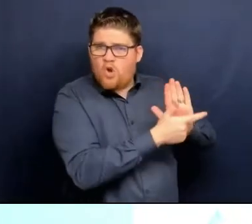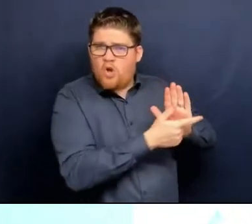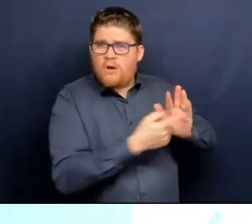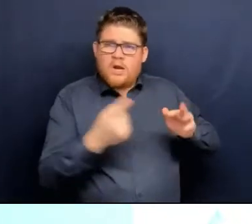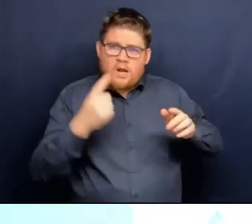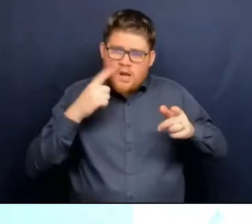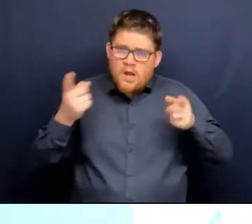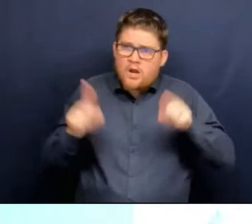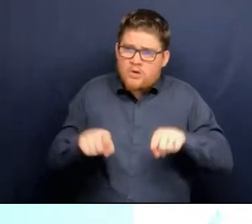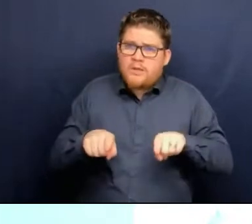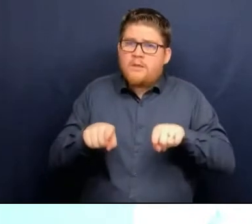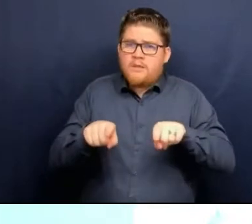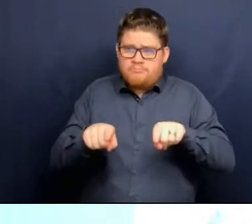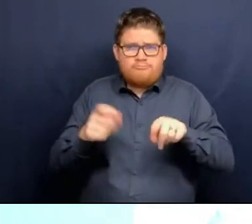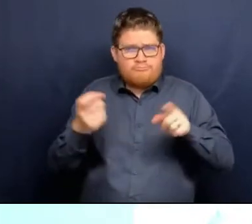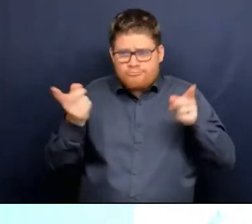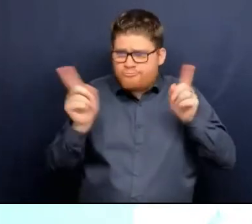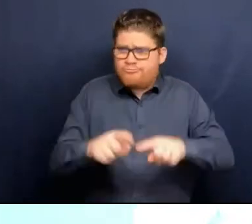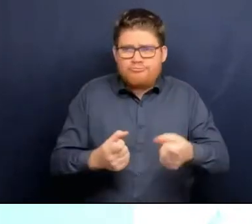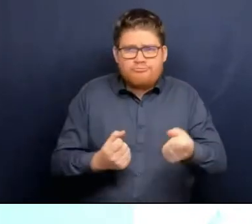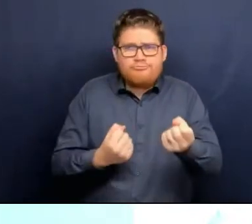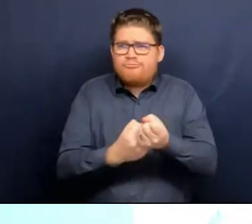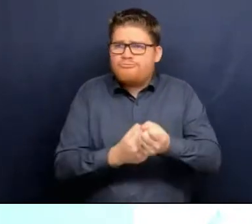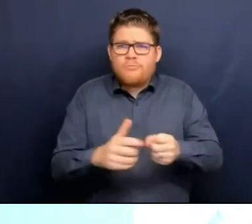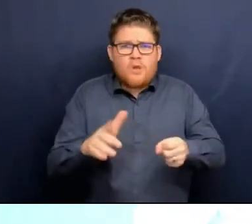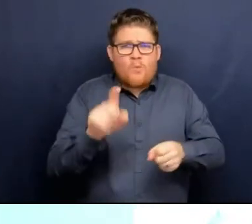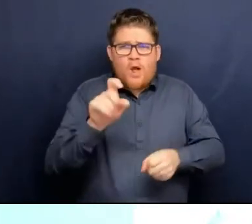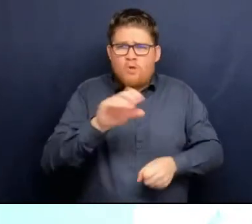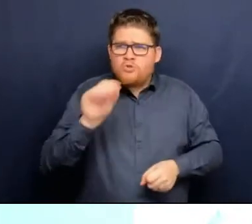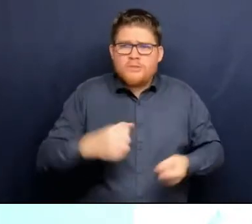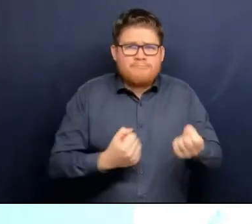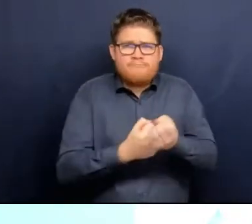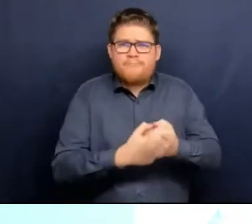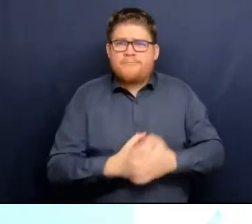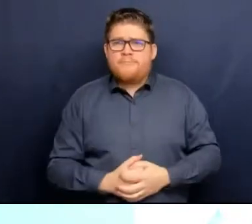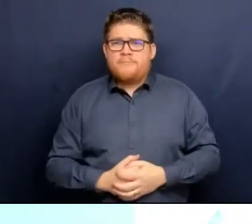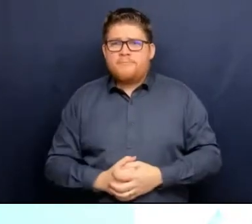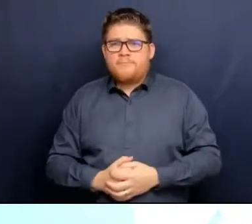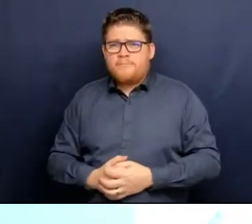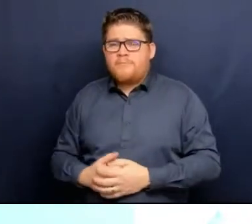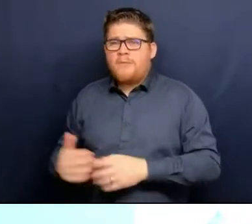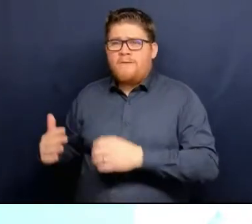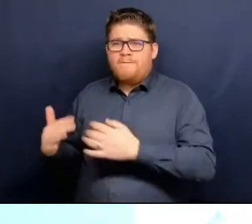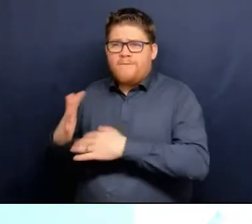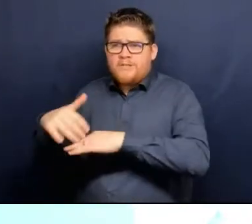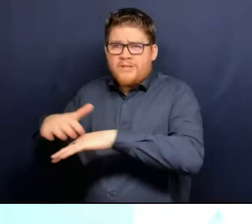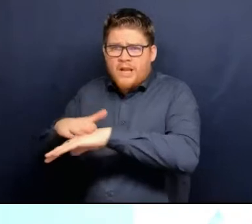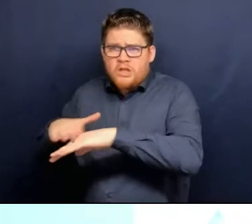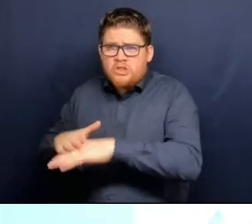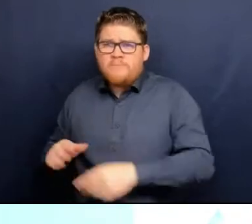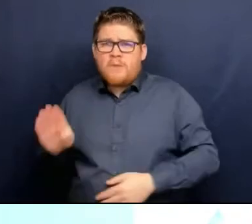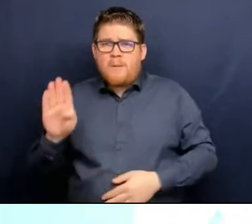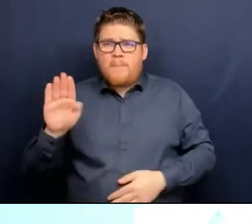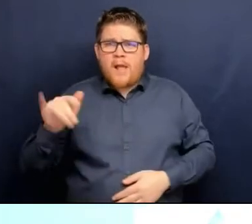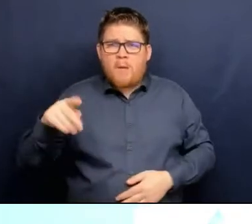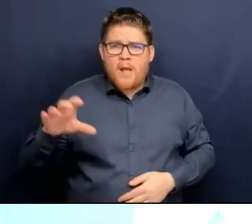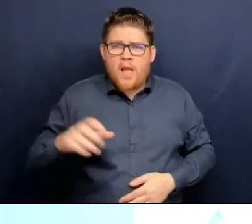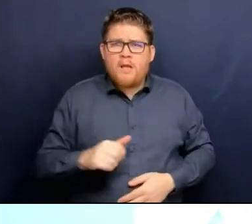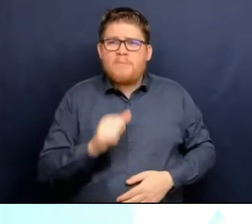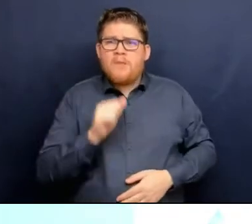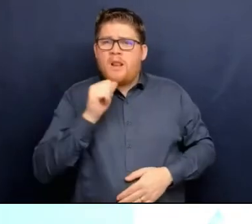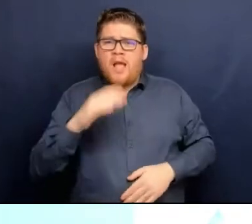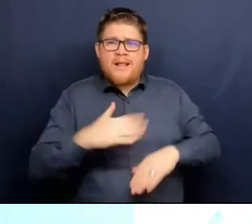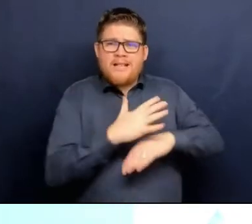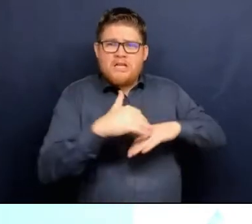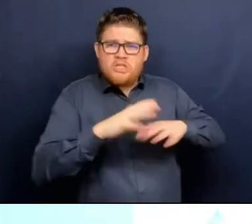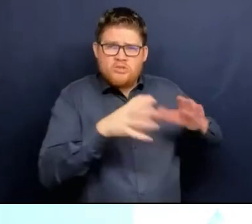BIPOC members, I'm confident that as we go forward on this roadmap, it will be a brighter day for all of us.